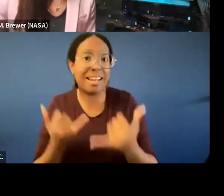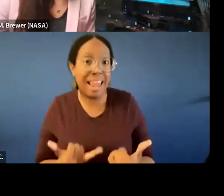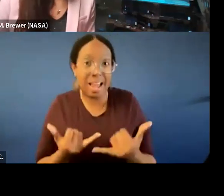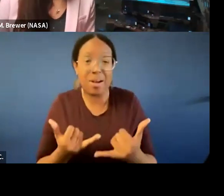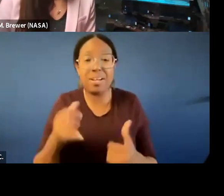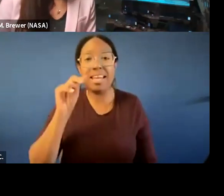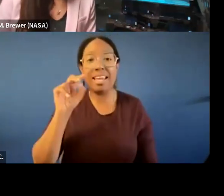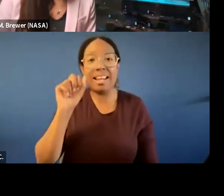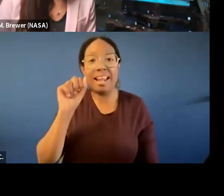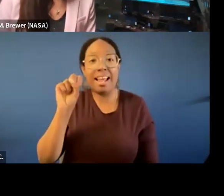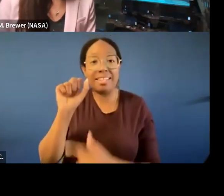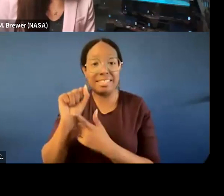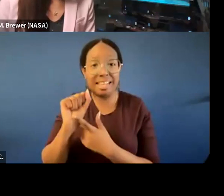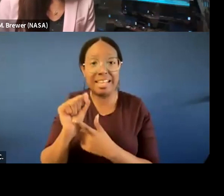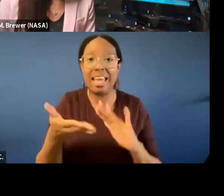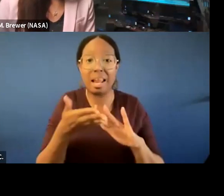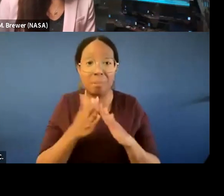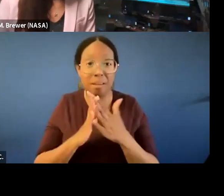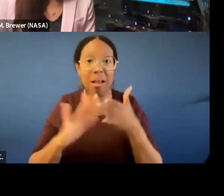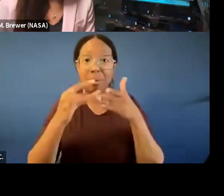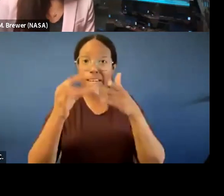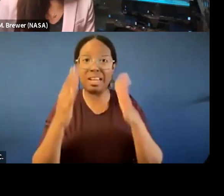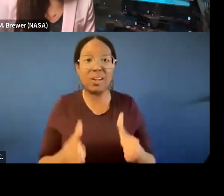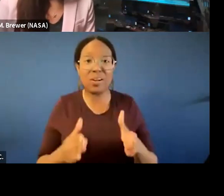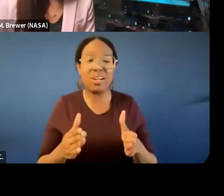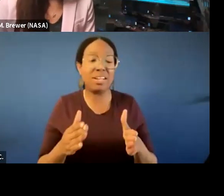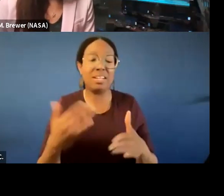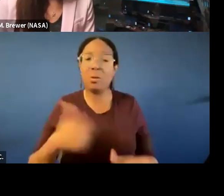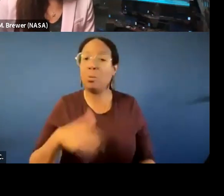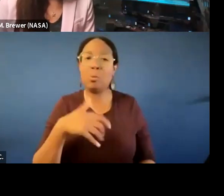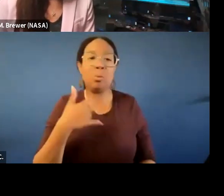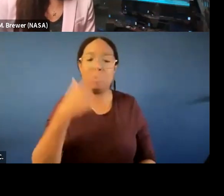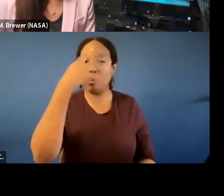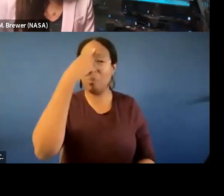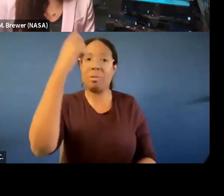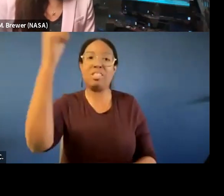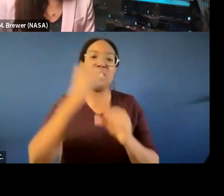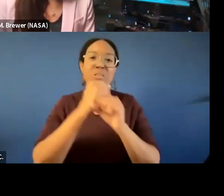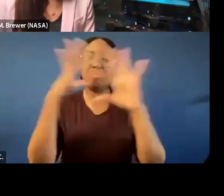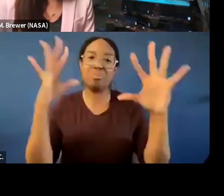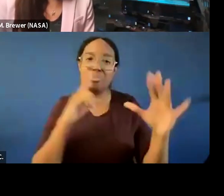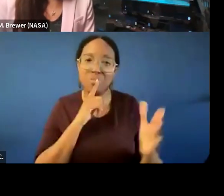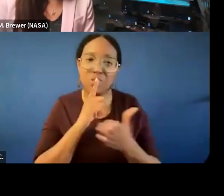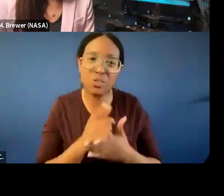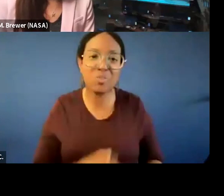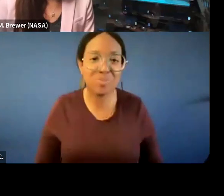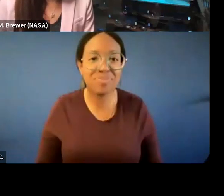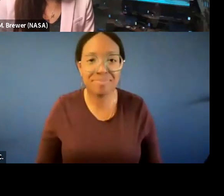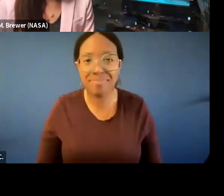forward and actually making it to this position that was my dream job since I set foot at Johnson Space Center. That was my glass ceiling